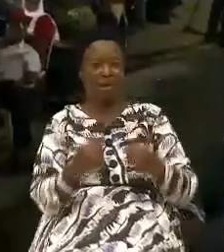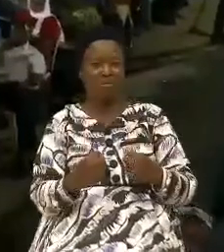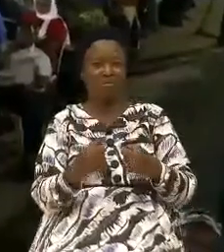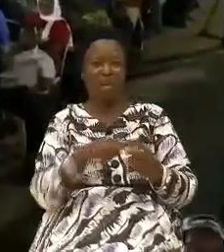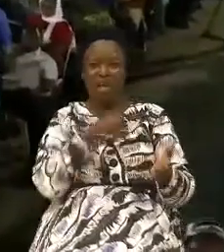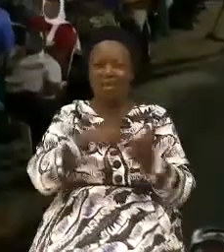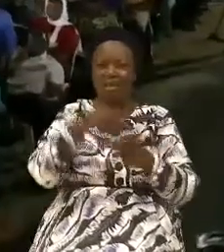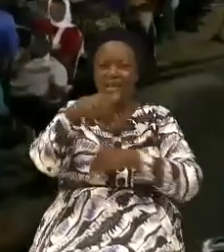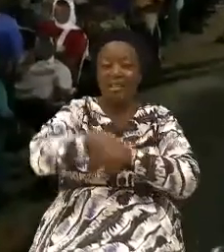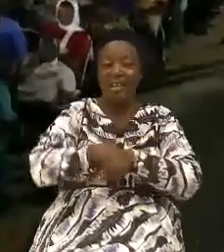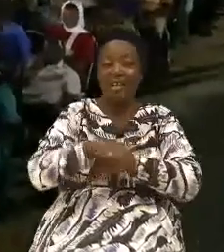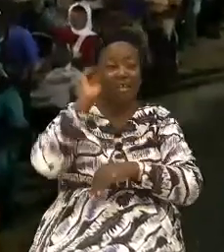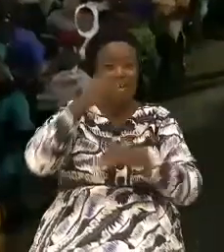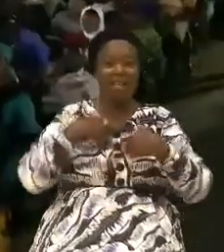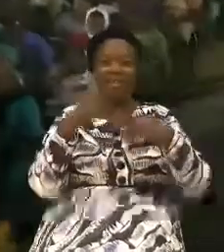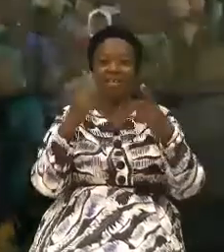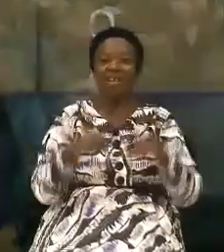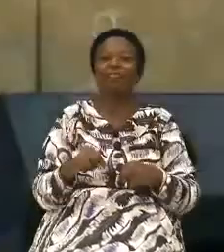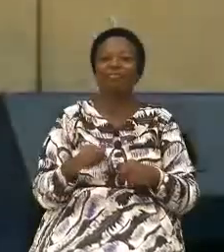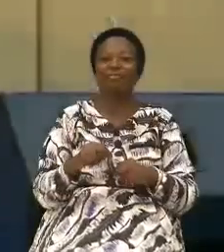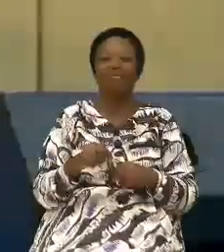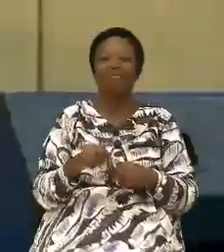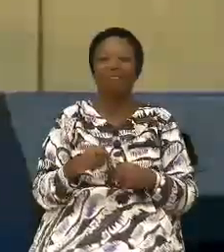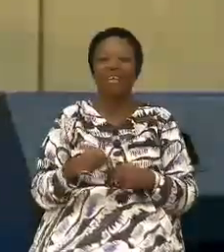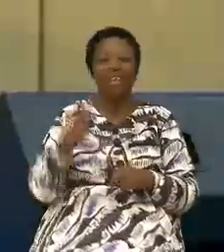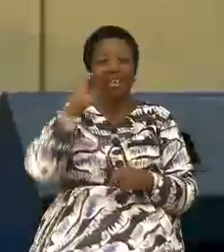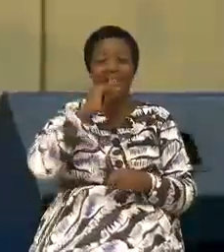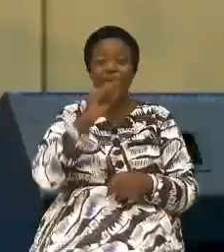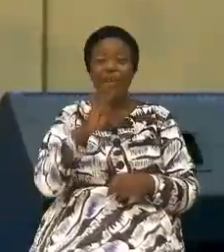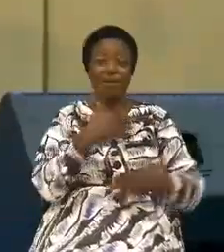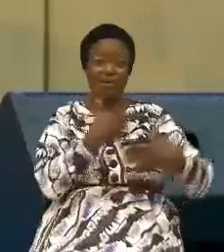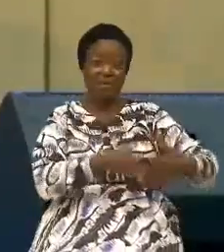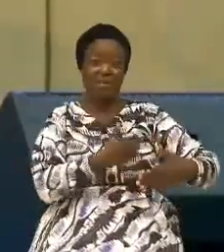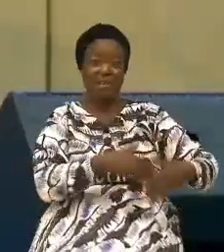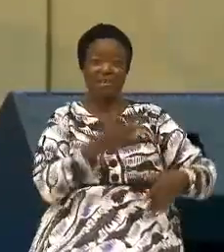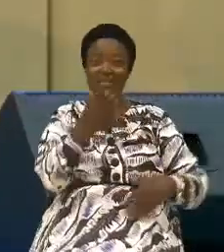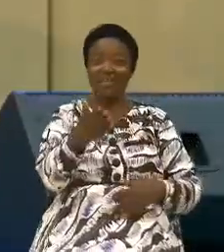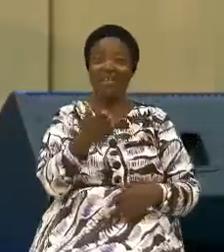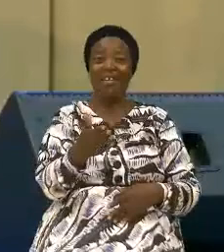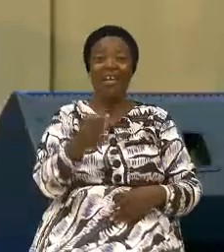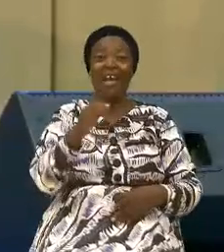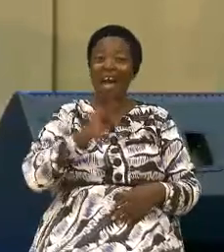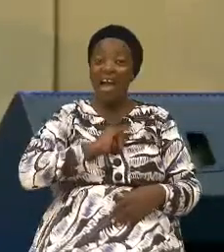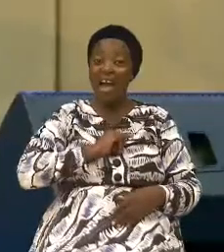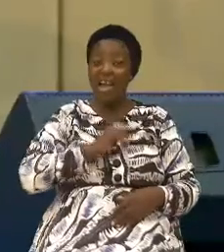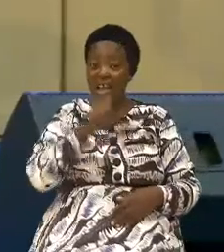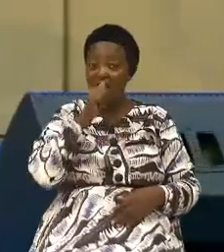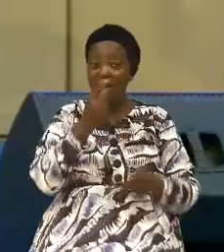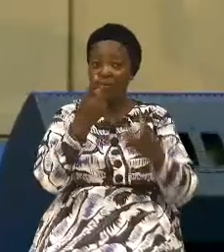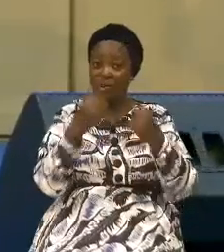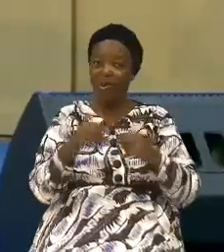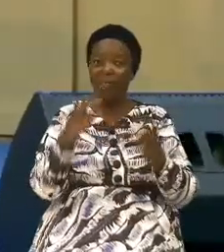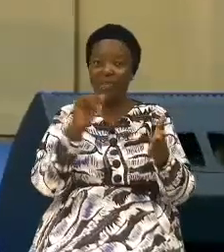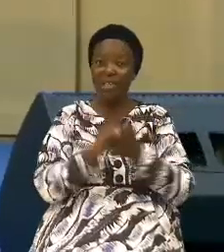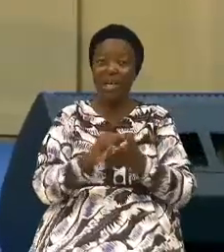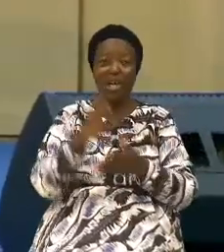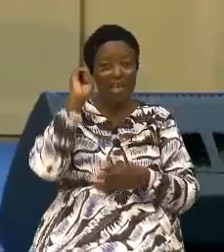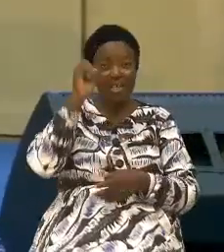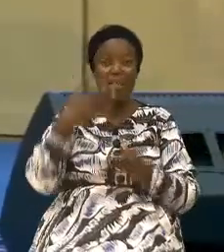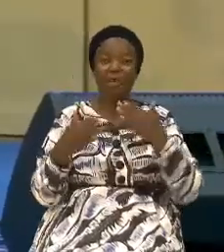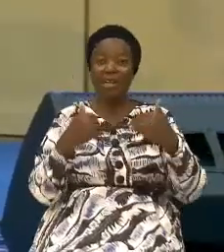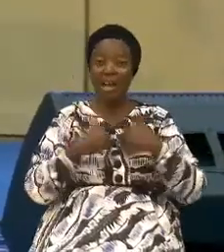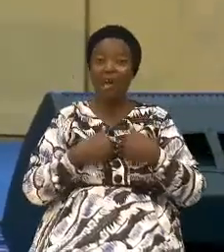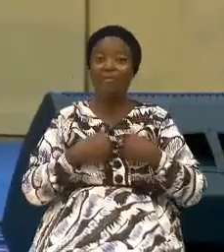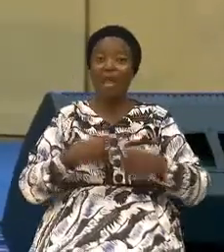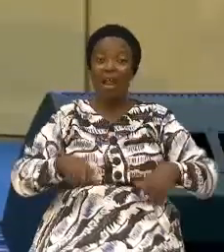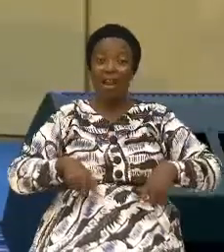he has come. He's by your side there. I am come that she might have life, and